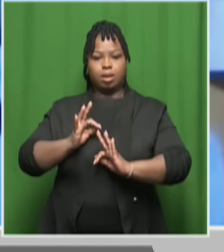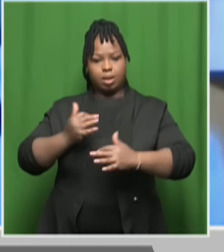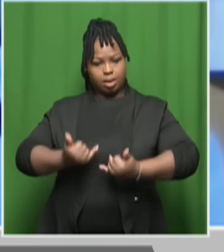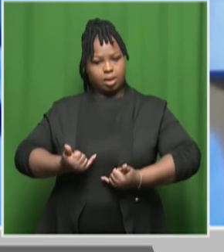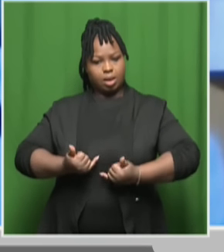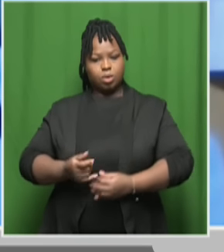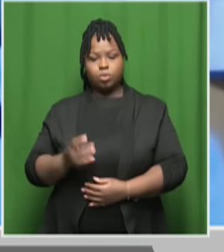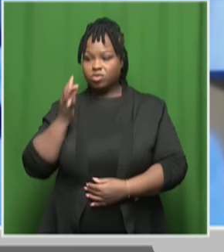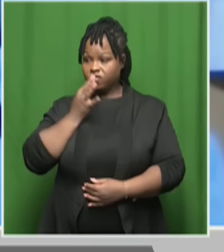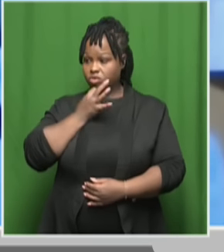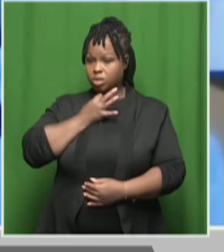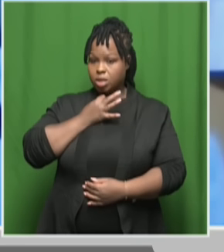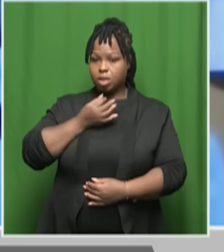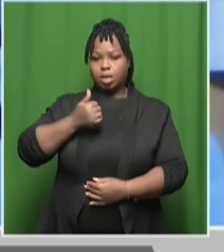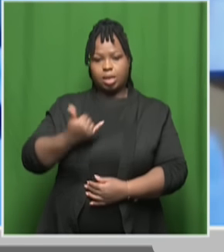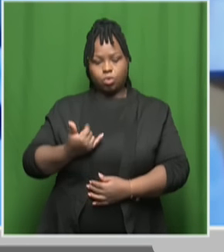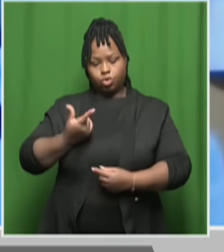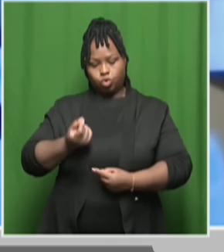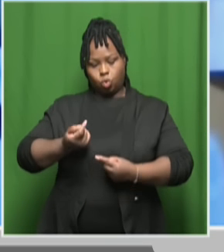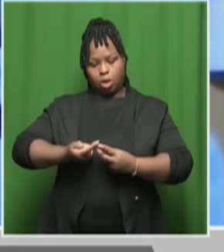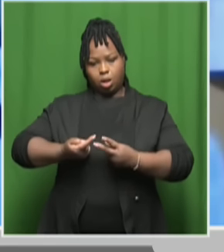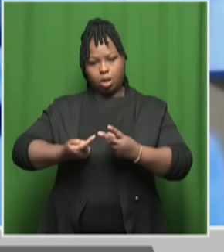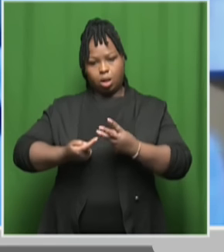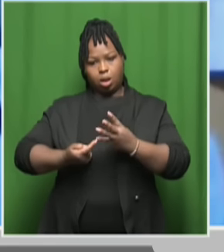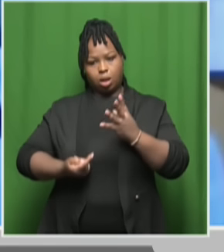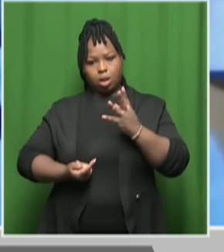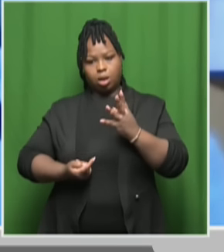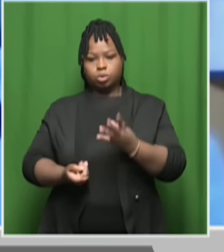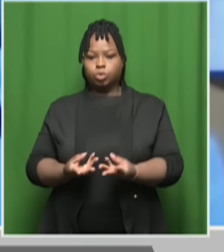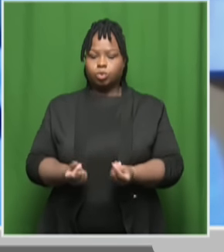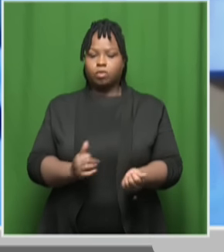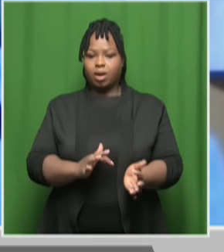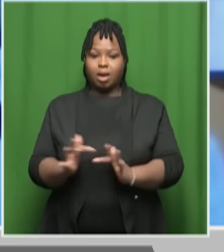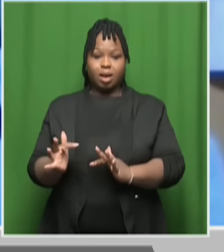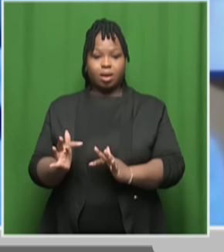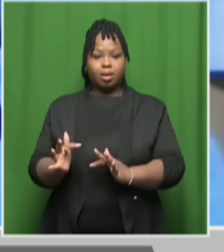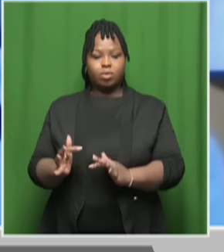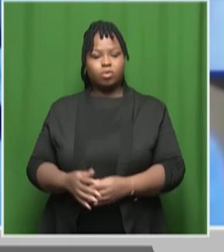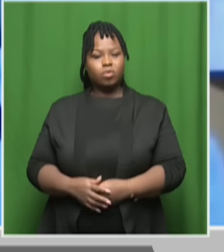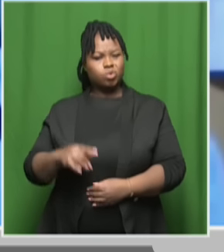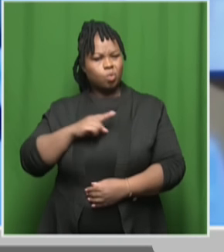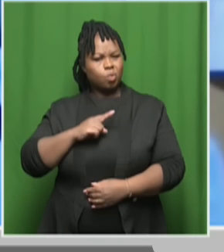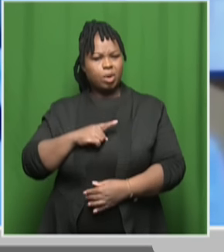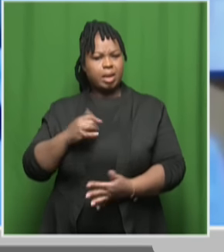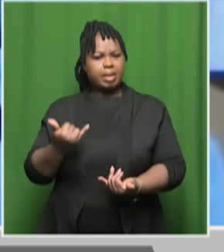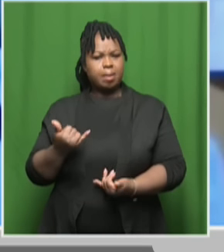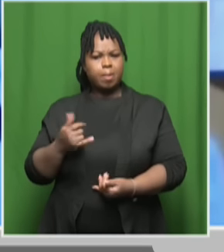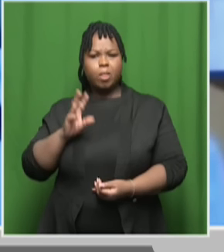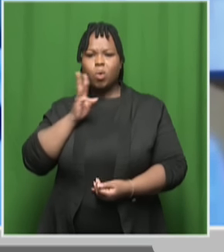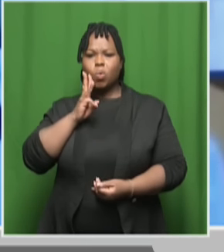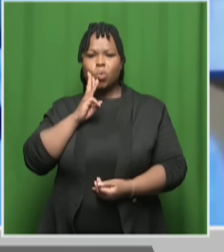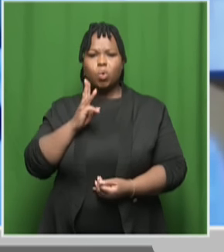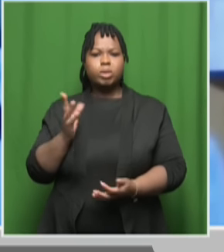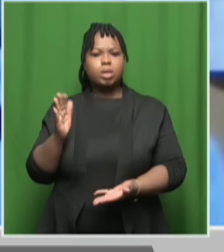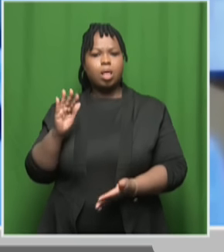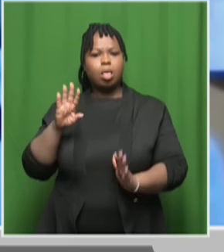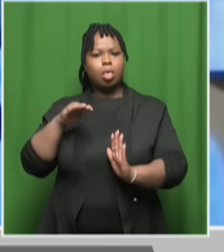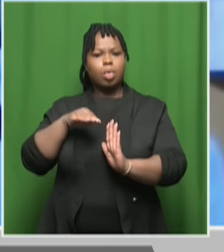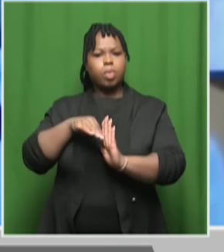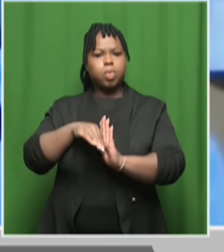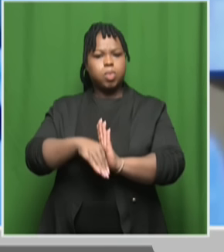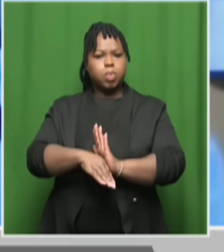are essentially trying to deal with all of these issues that have led to the loss of water, which is a finite